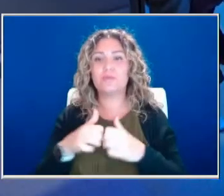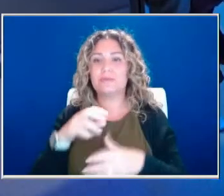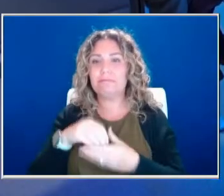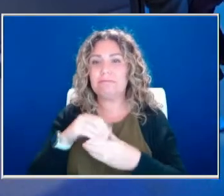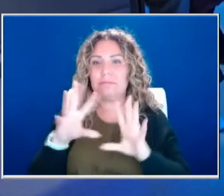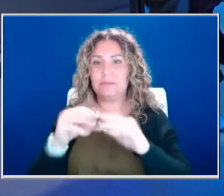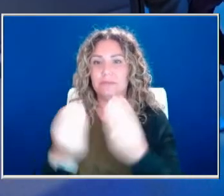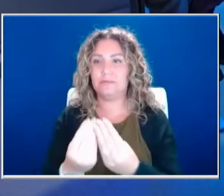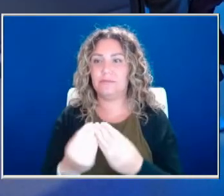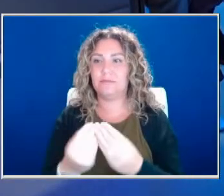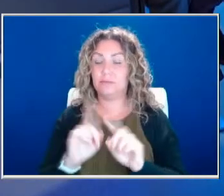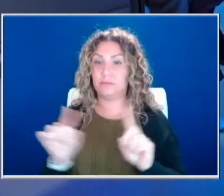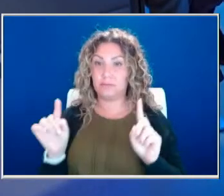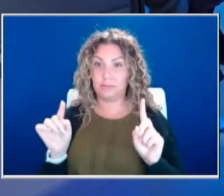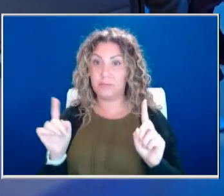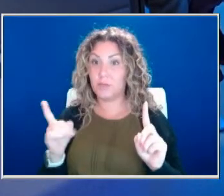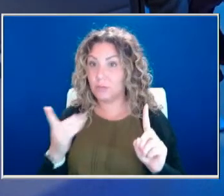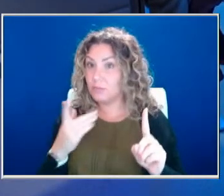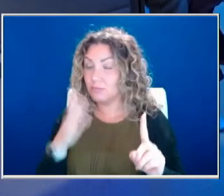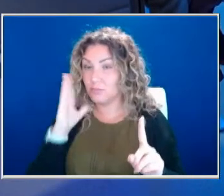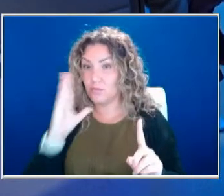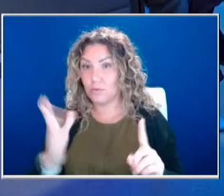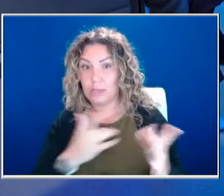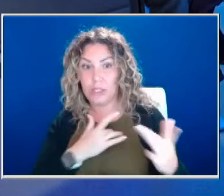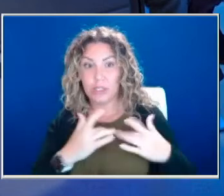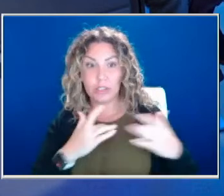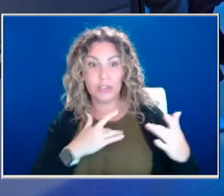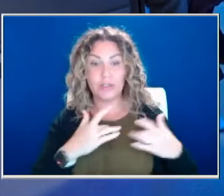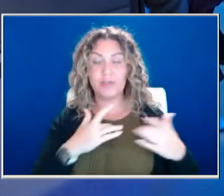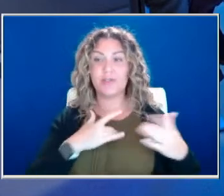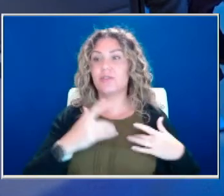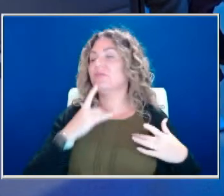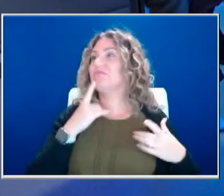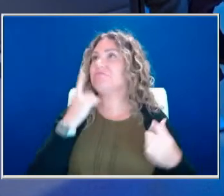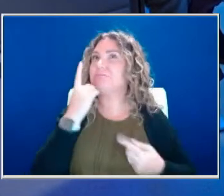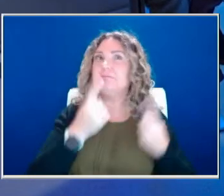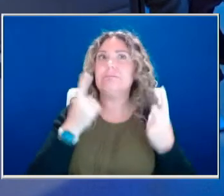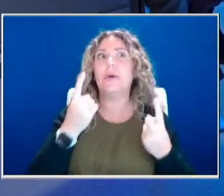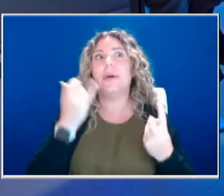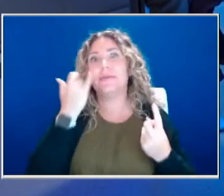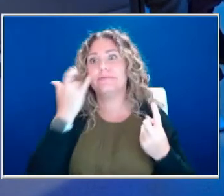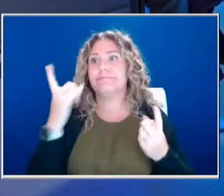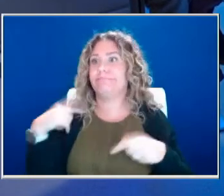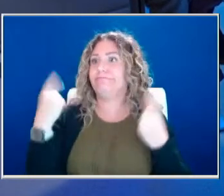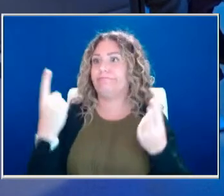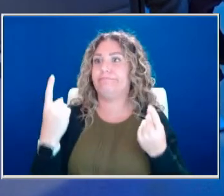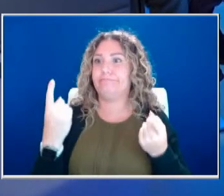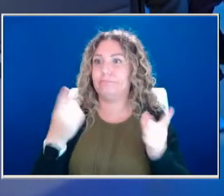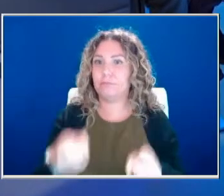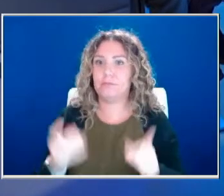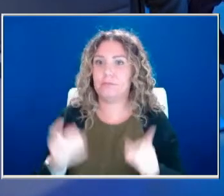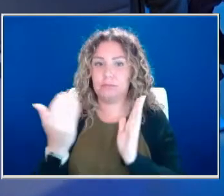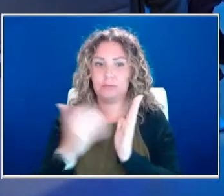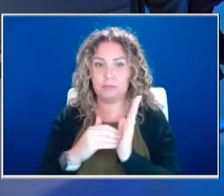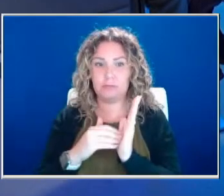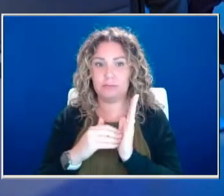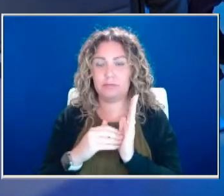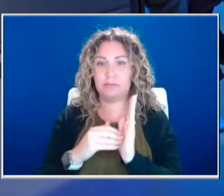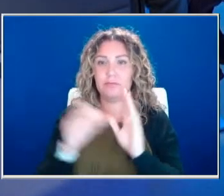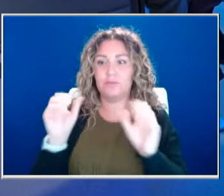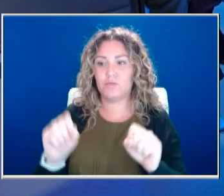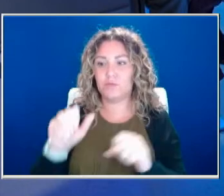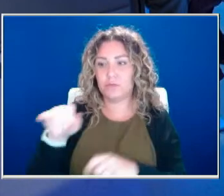Okay, but it would certainly be a concern, I think, just wondering if this could ever happen again. Could AJ have